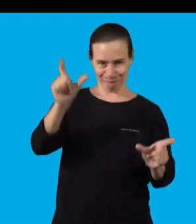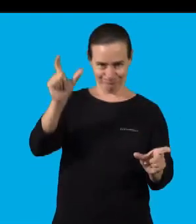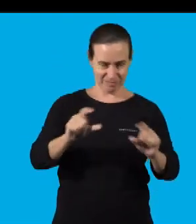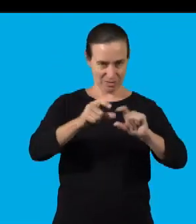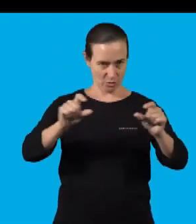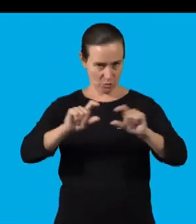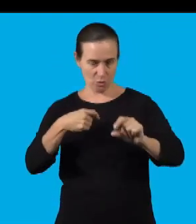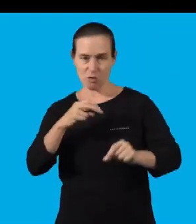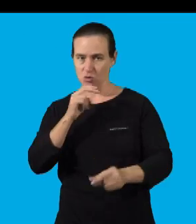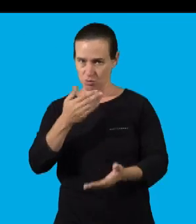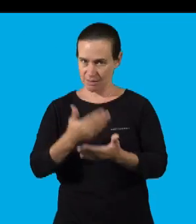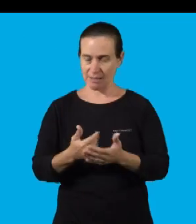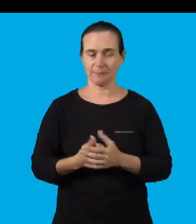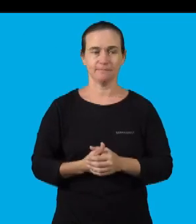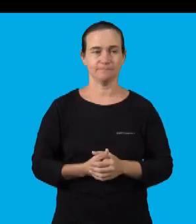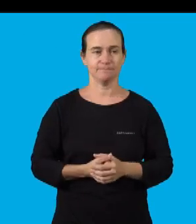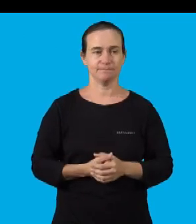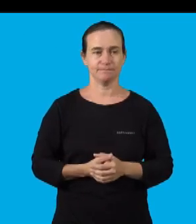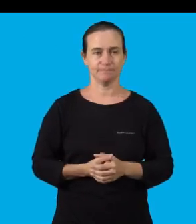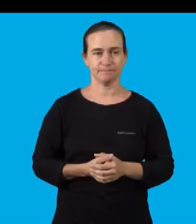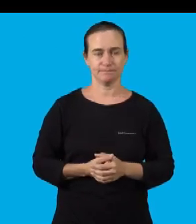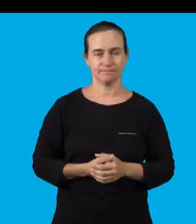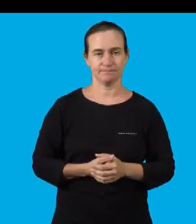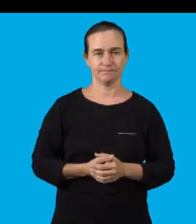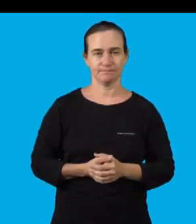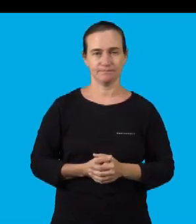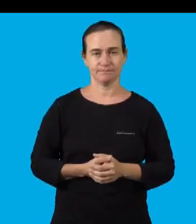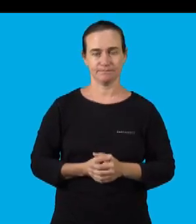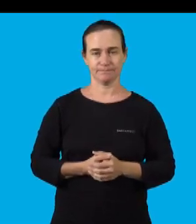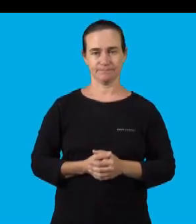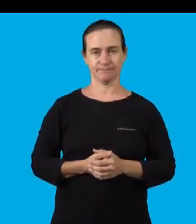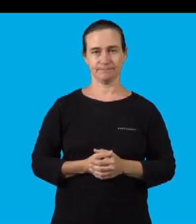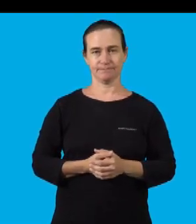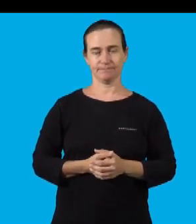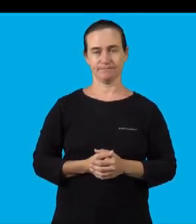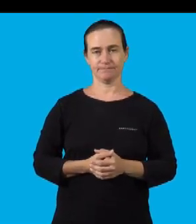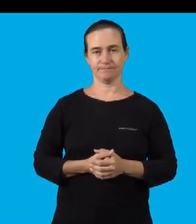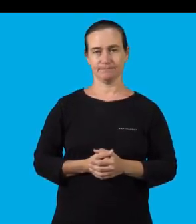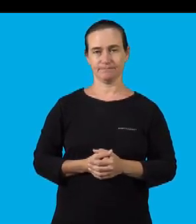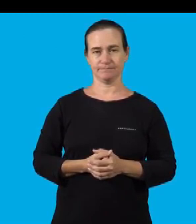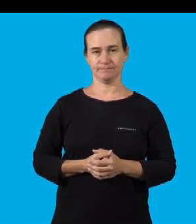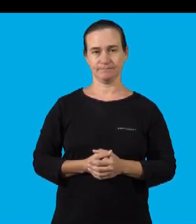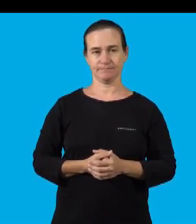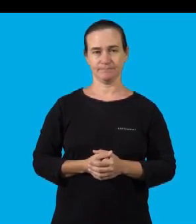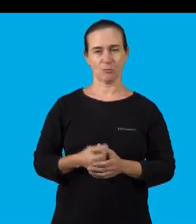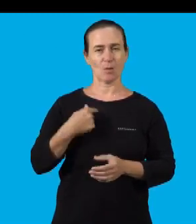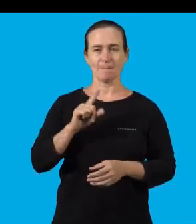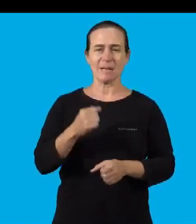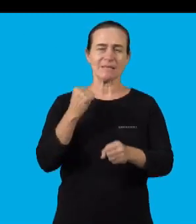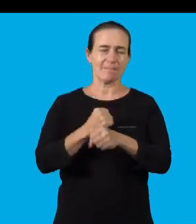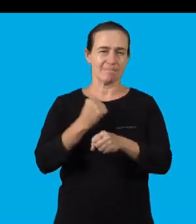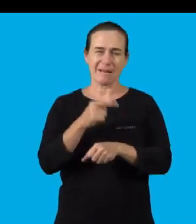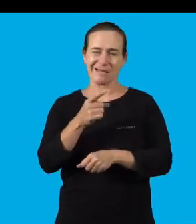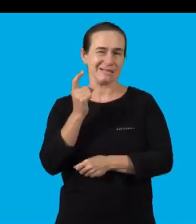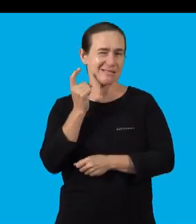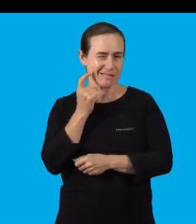our two equations. There we have our equation 1, and of course there we have our equation 2. We need to simplify